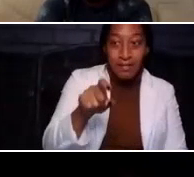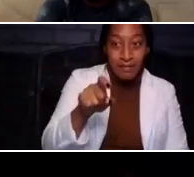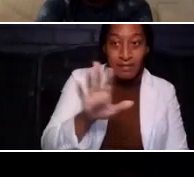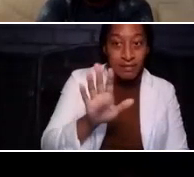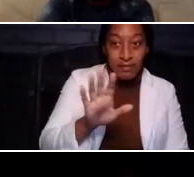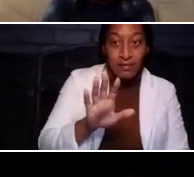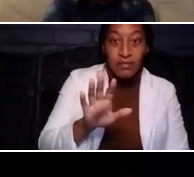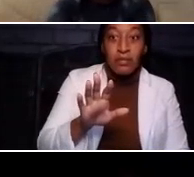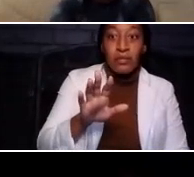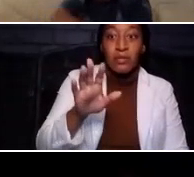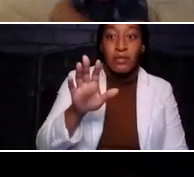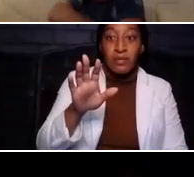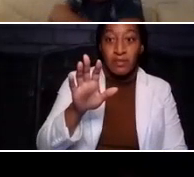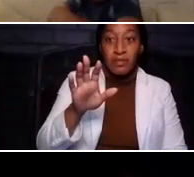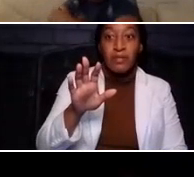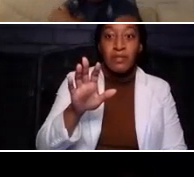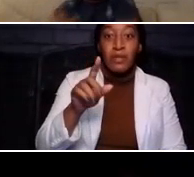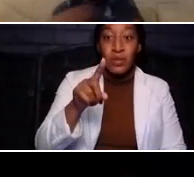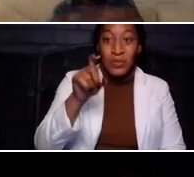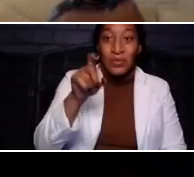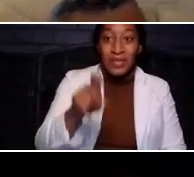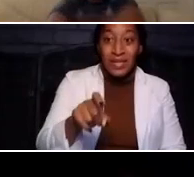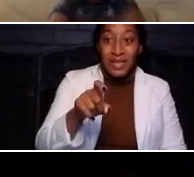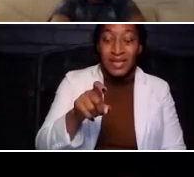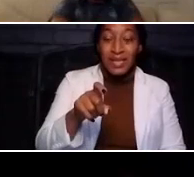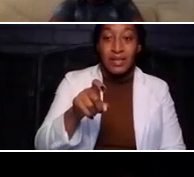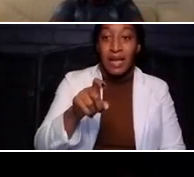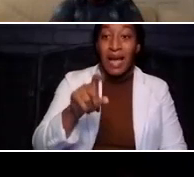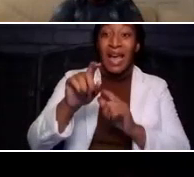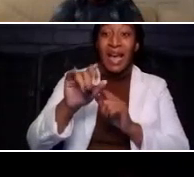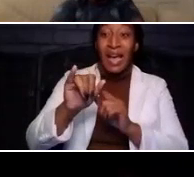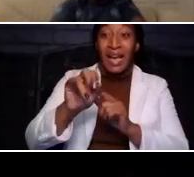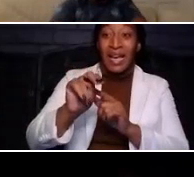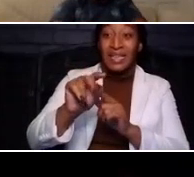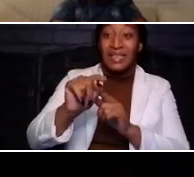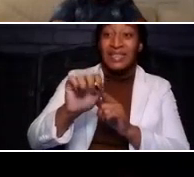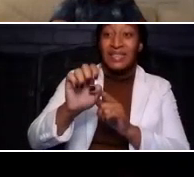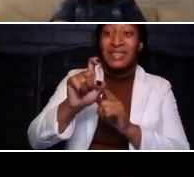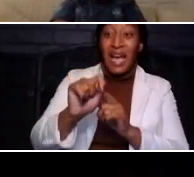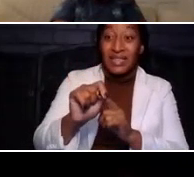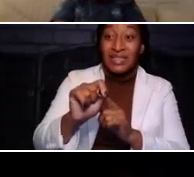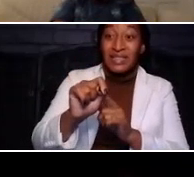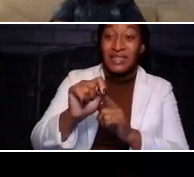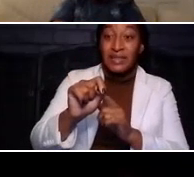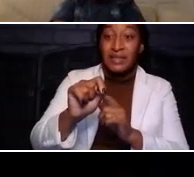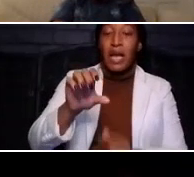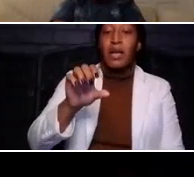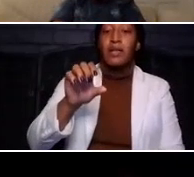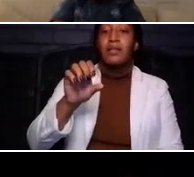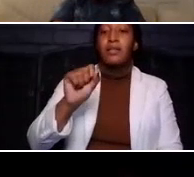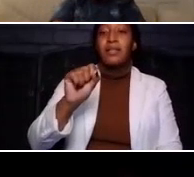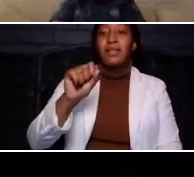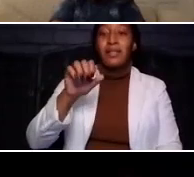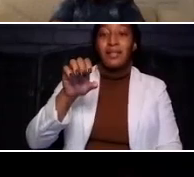Also, you do not need in-text citations. If you are doing a research